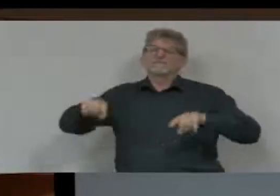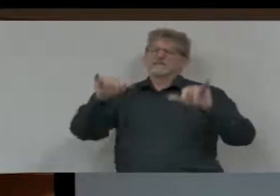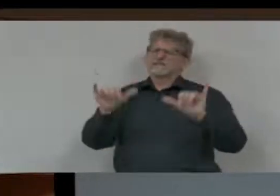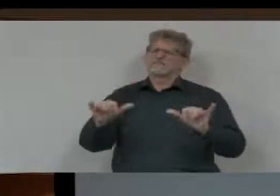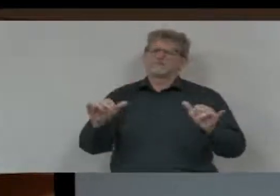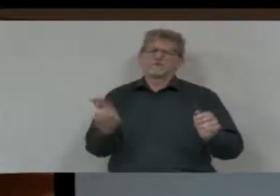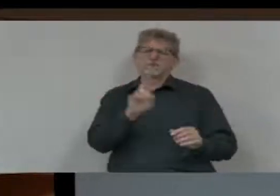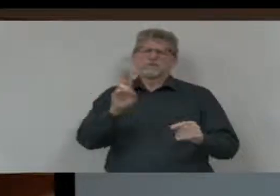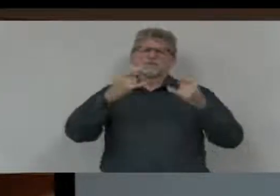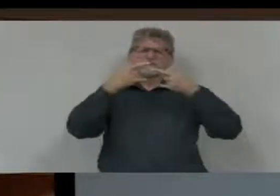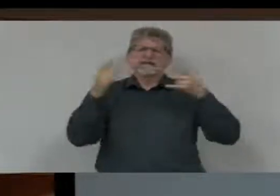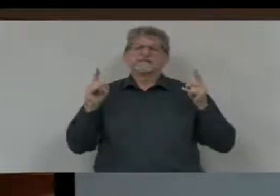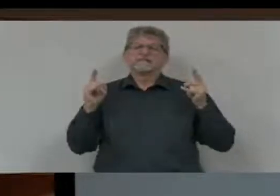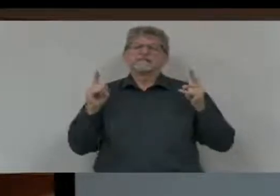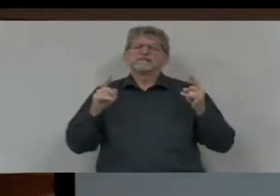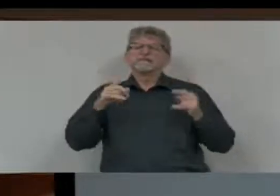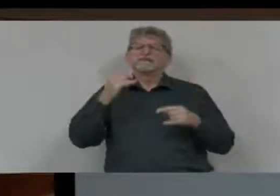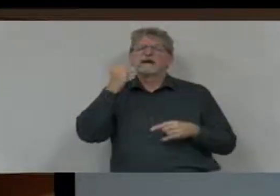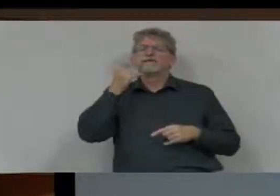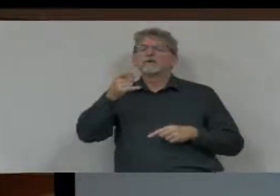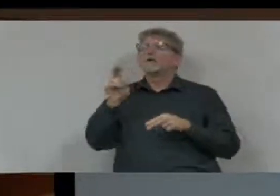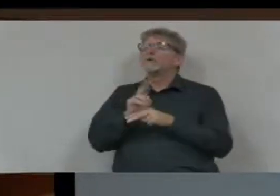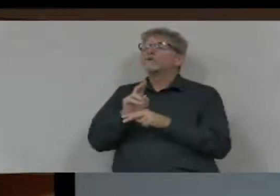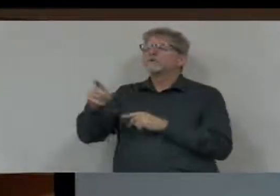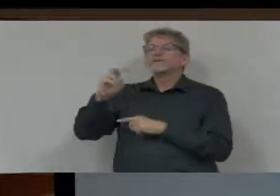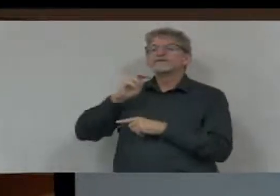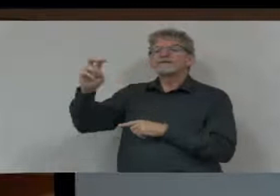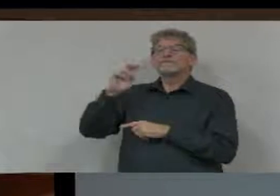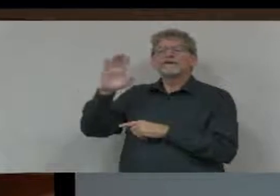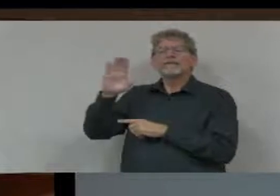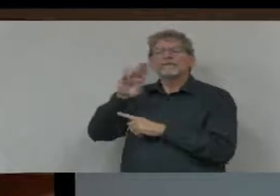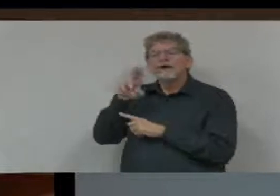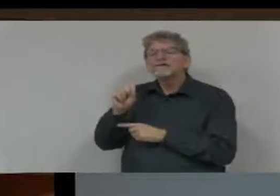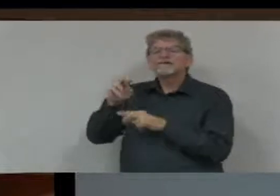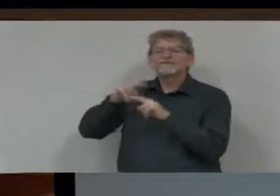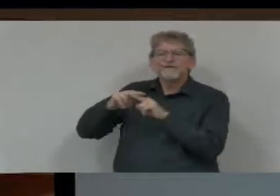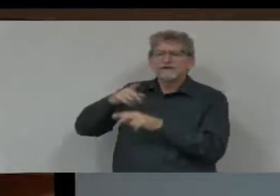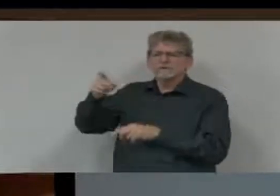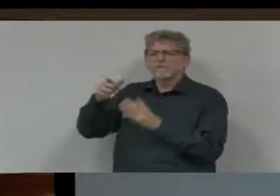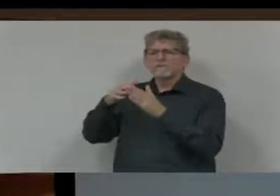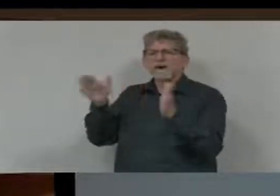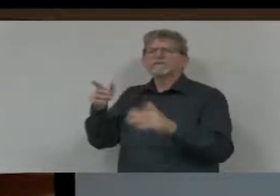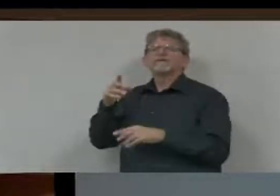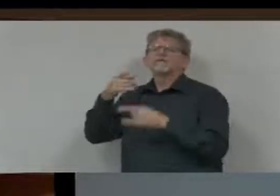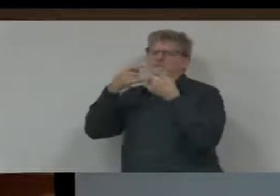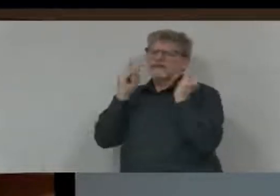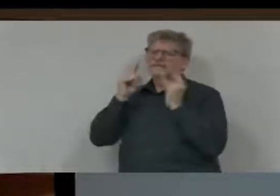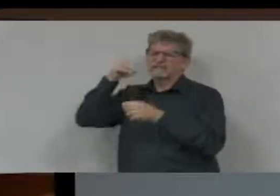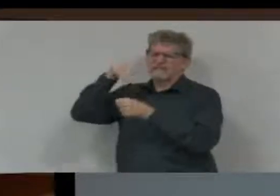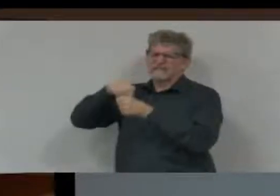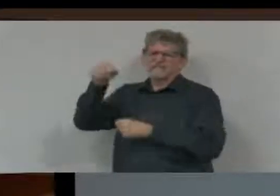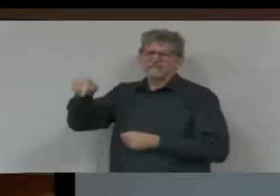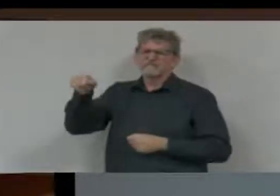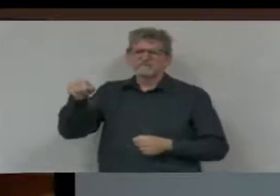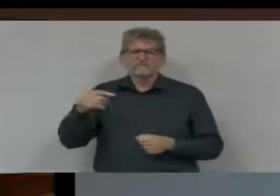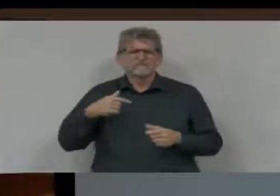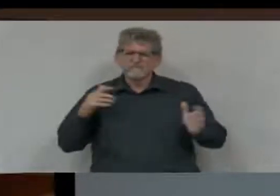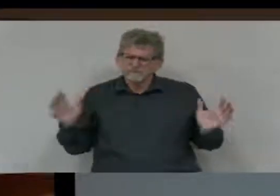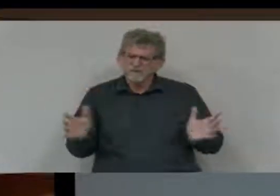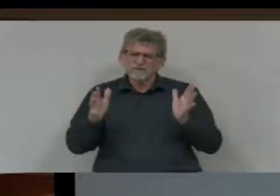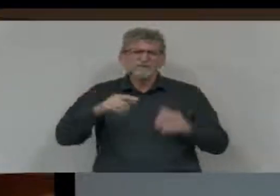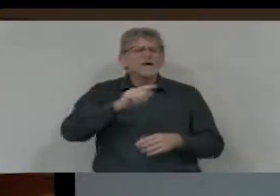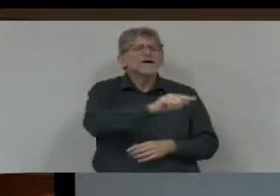public transportation. In addition, the Health Department is recommending that businesses and organizations require staff, customers,